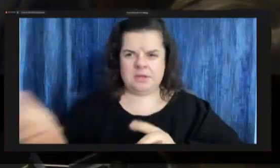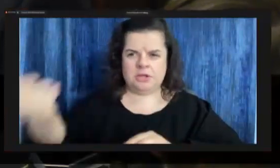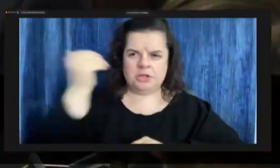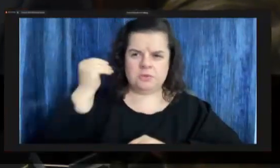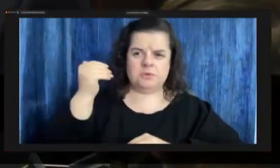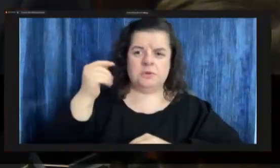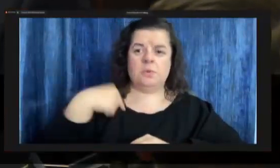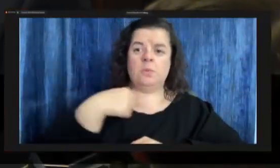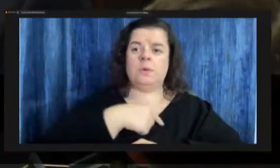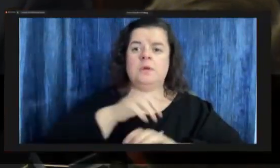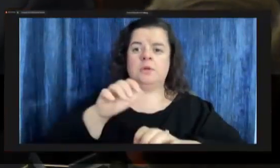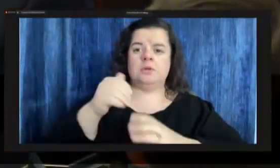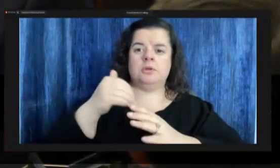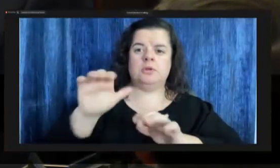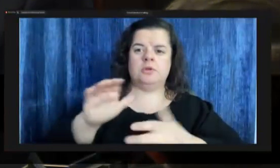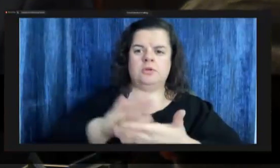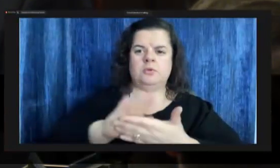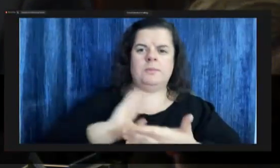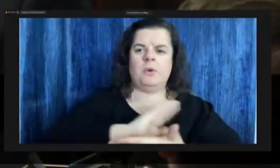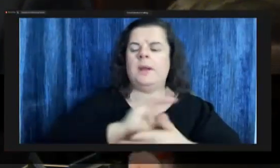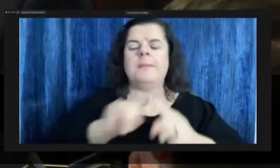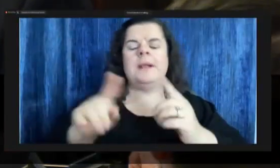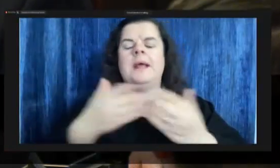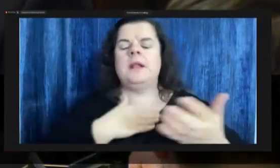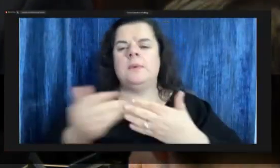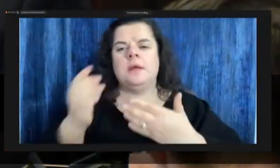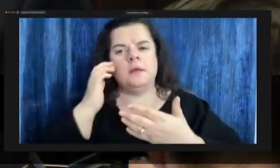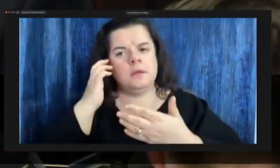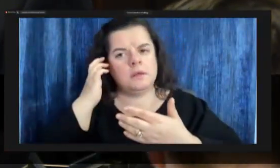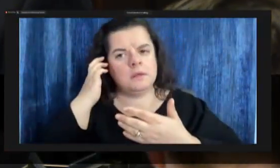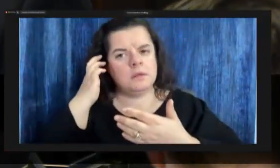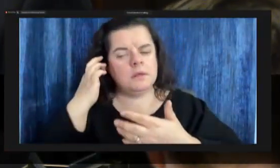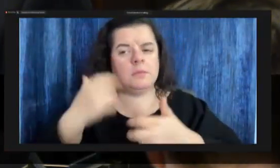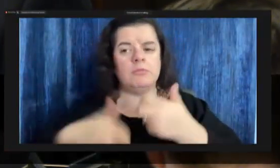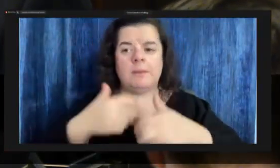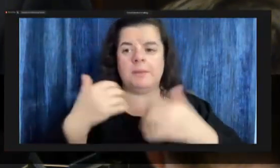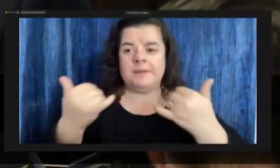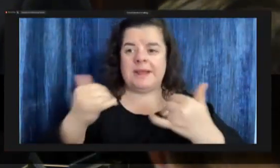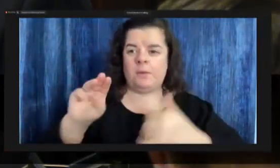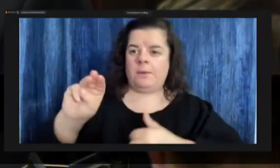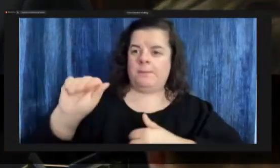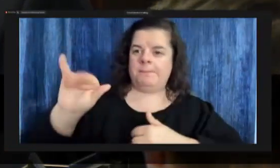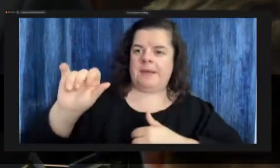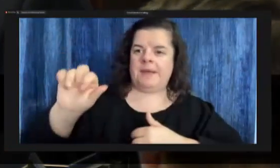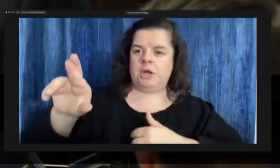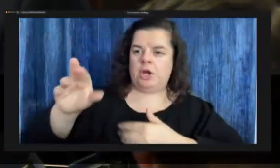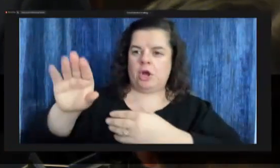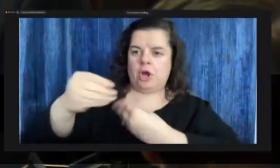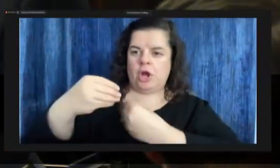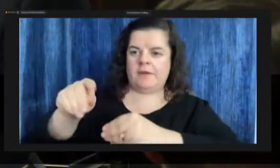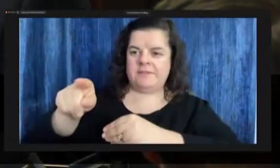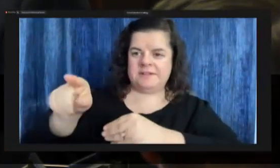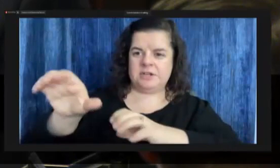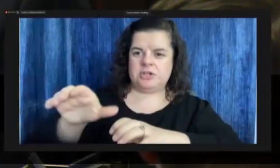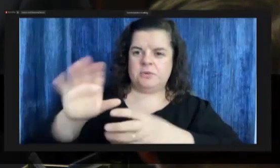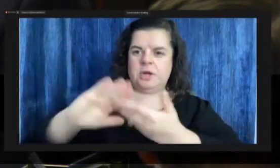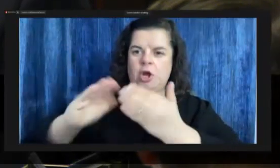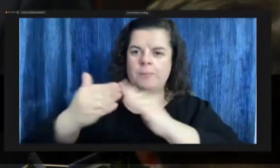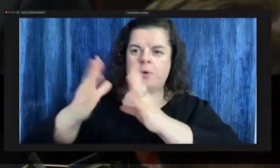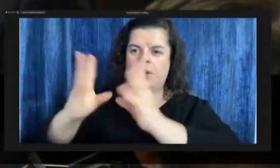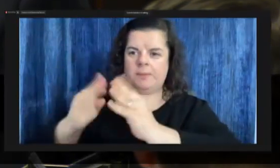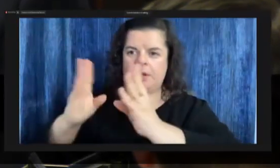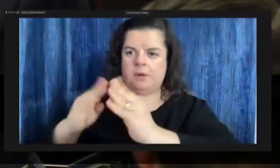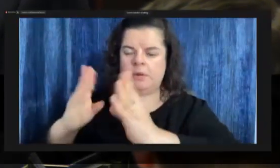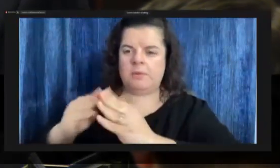We used to do school board. But I think they do school board too. The problem is, and now the mayor's office has them doing community meetings in